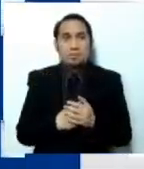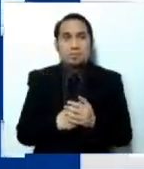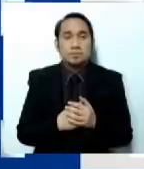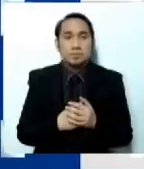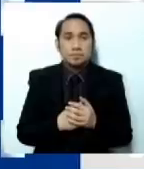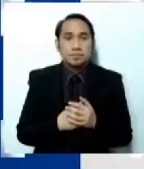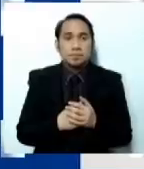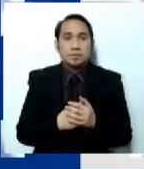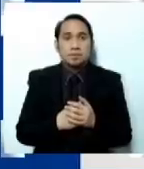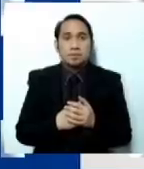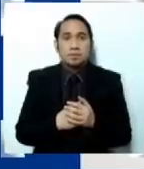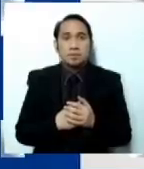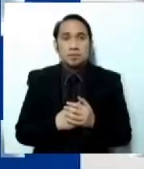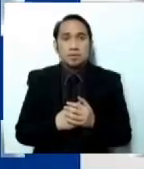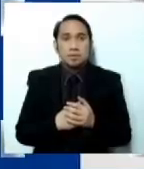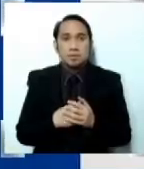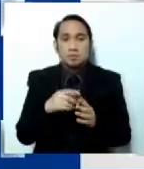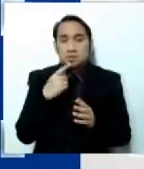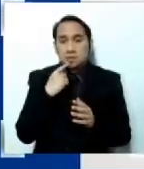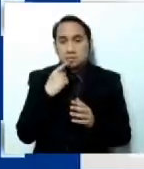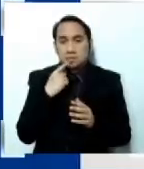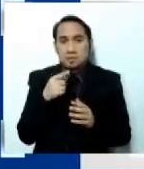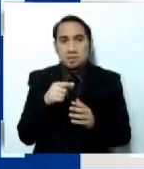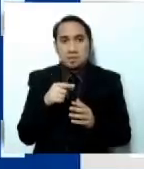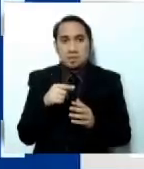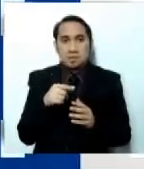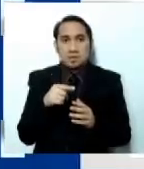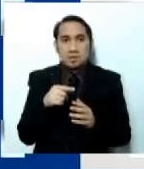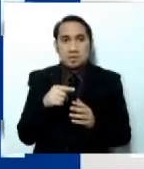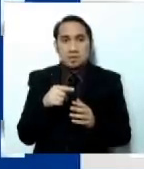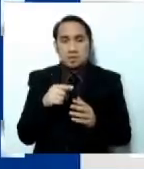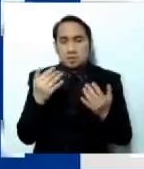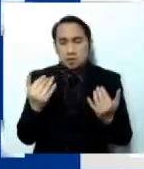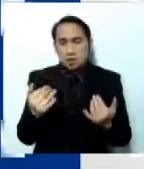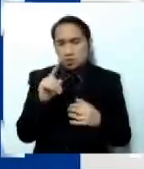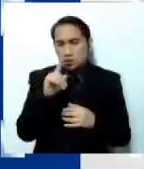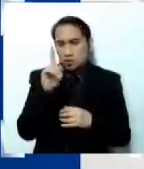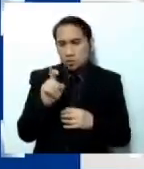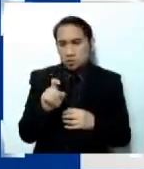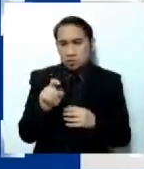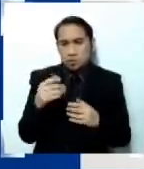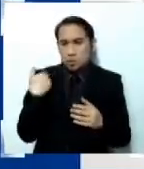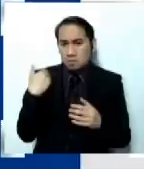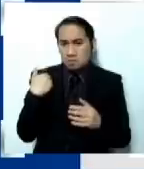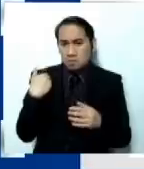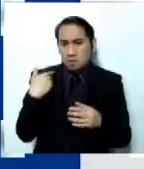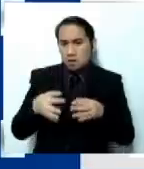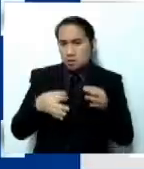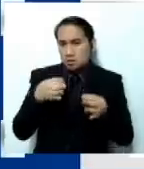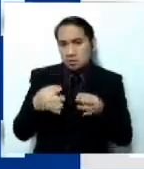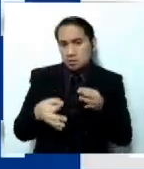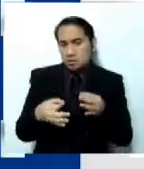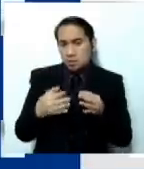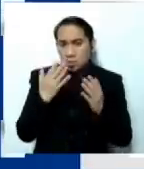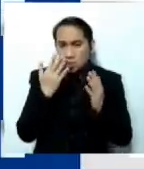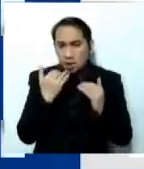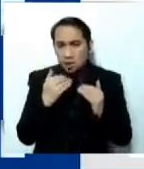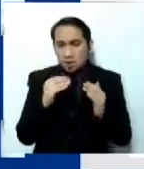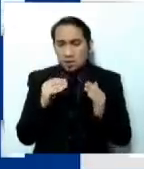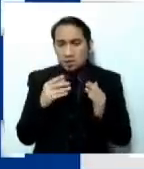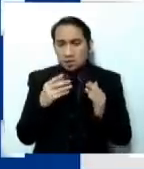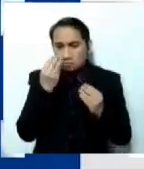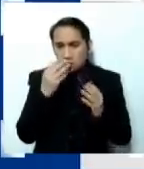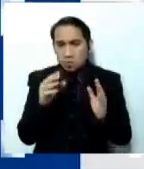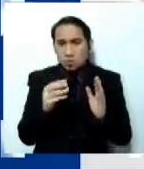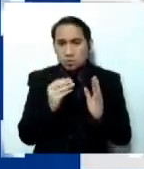sinuman nang wala man lang pagdinig, ang isa sa mga kinukwestiyon ng mga tutol sa batas. Posible raw maging ugat lang ito ng red